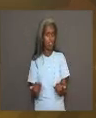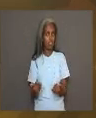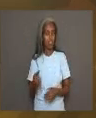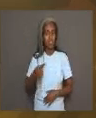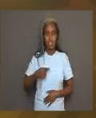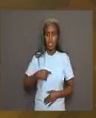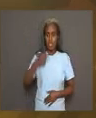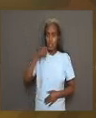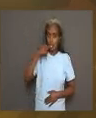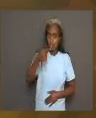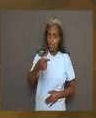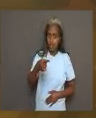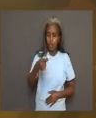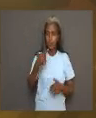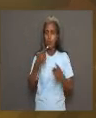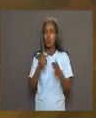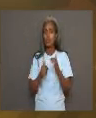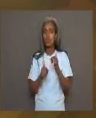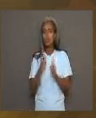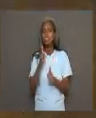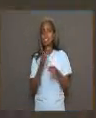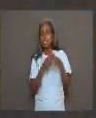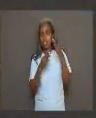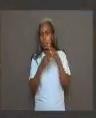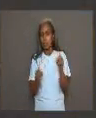I will tell you which steps to follow.